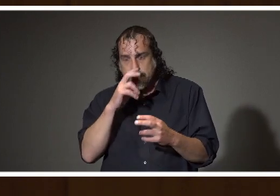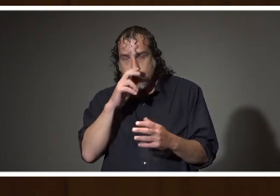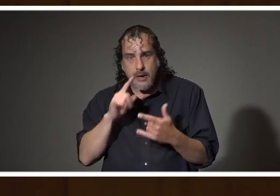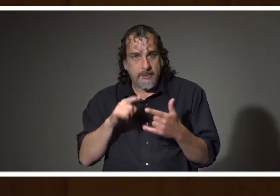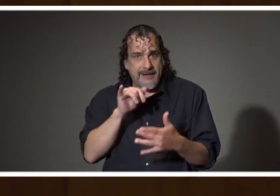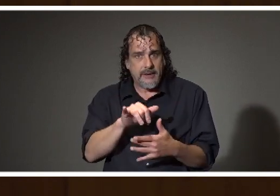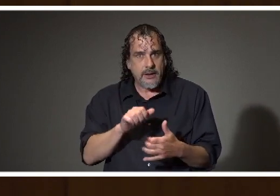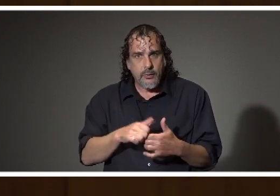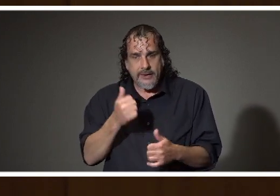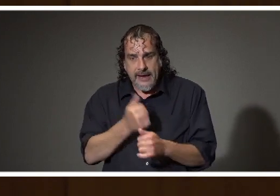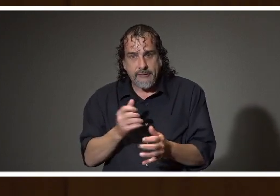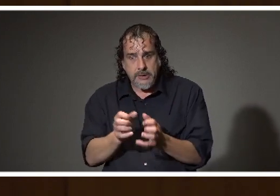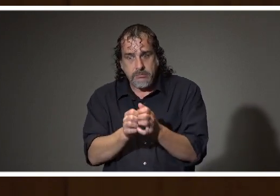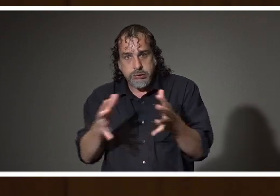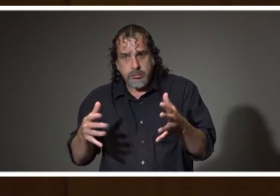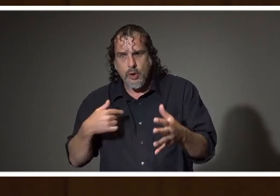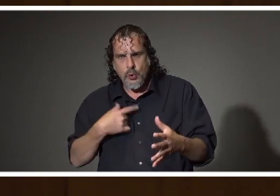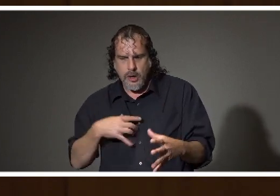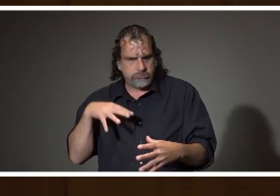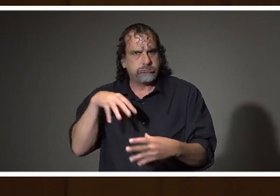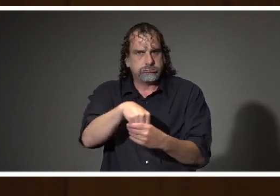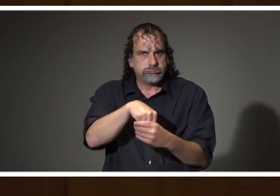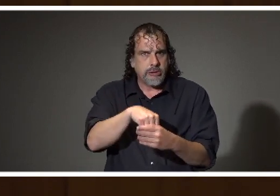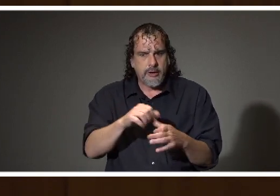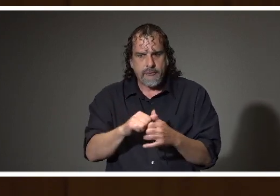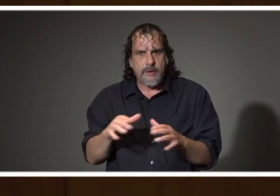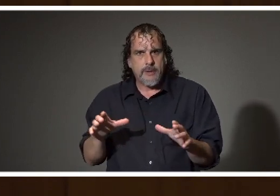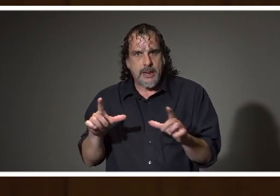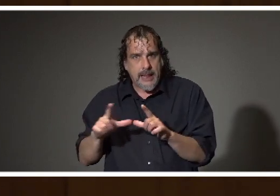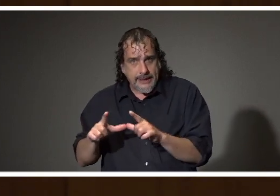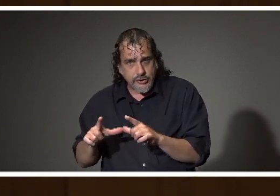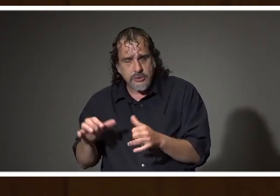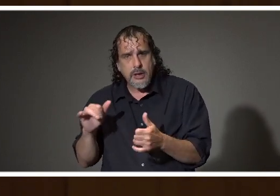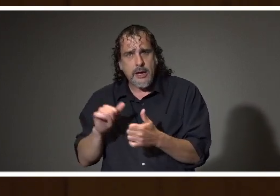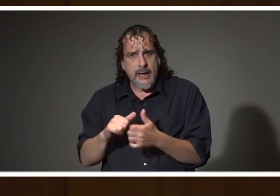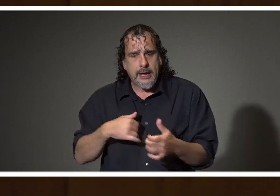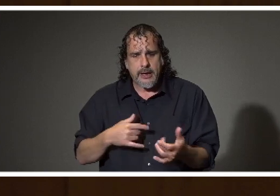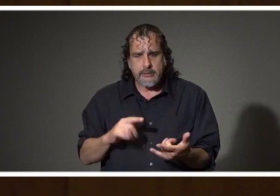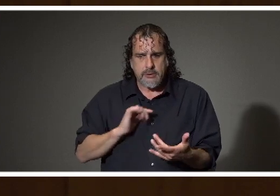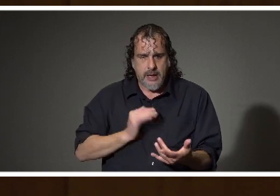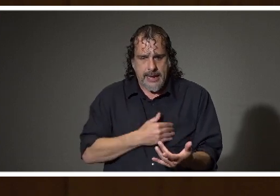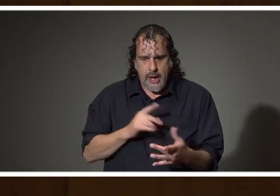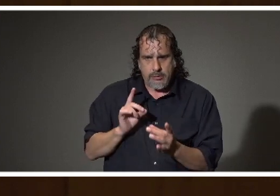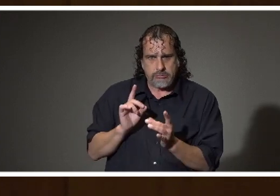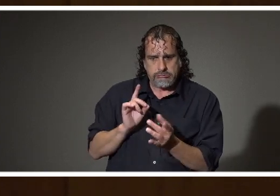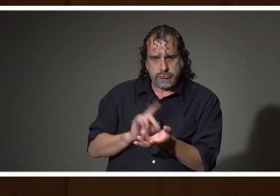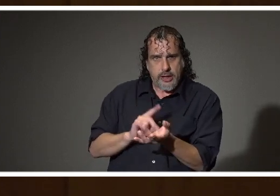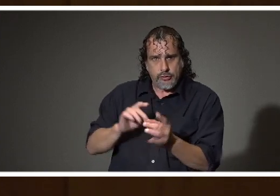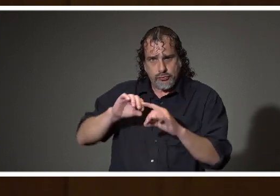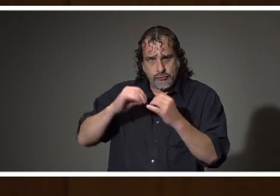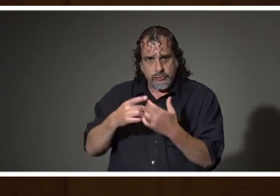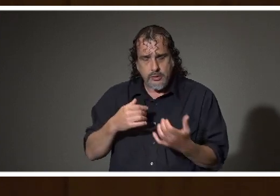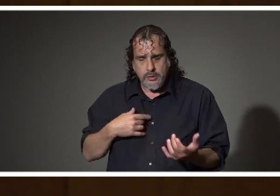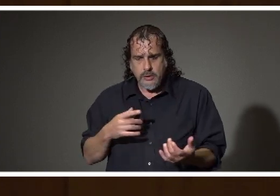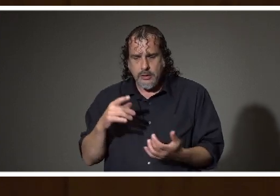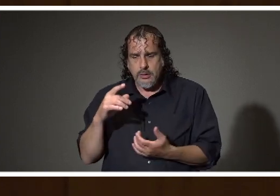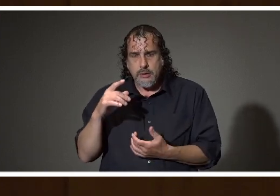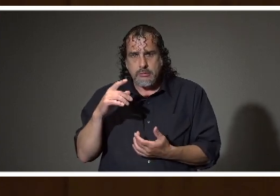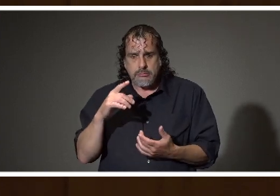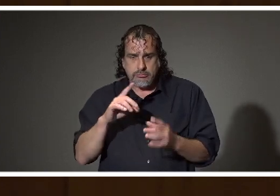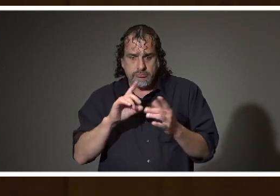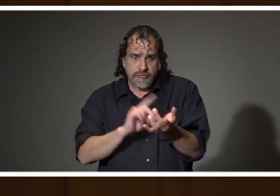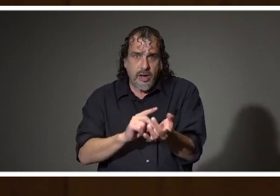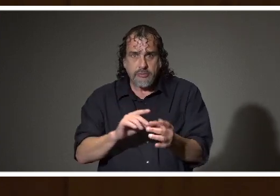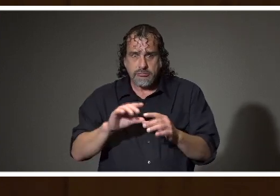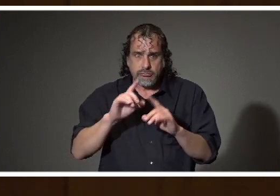every outbreak, we are actively involved, both from our licensure folks and also to our epi response teams, with